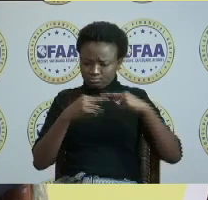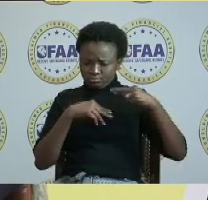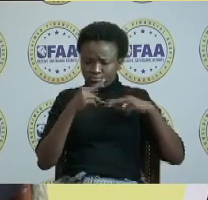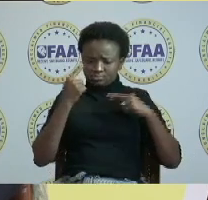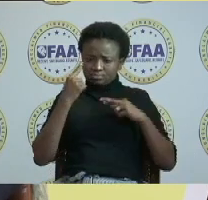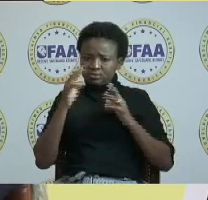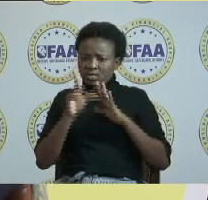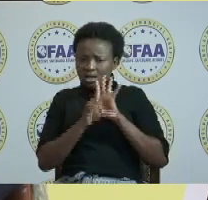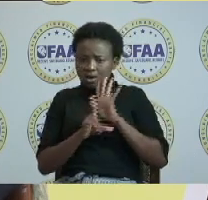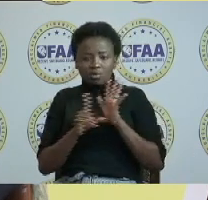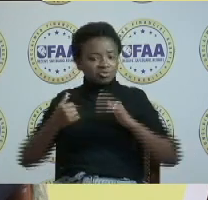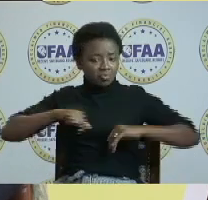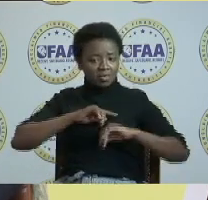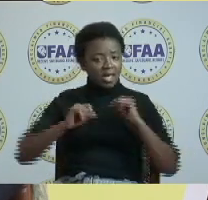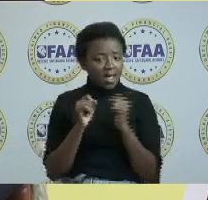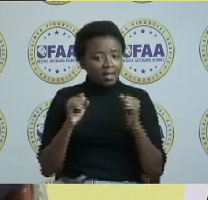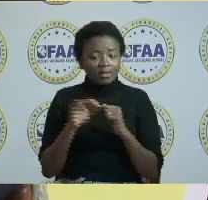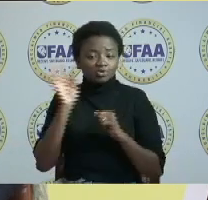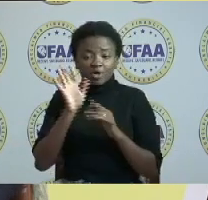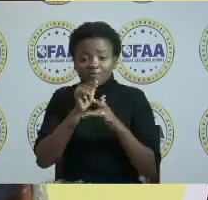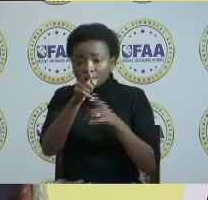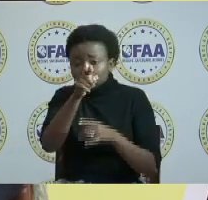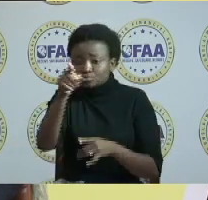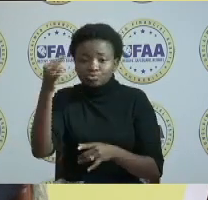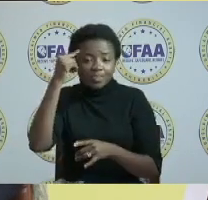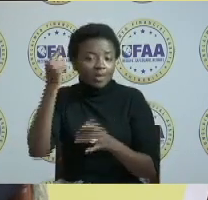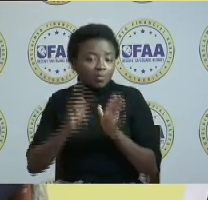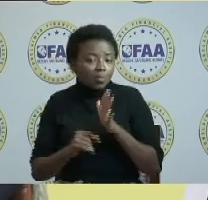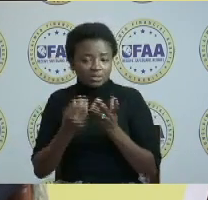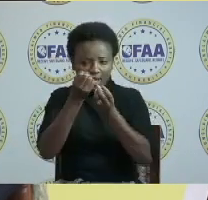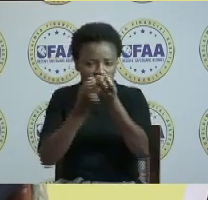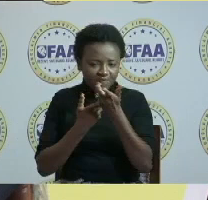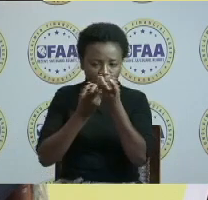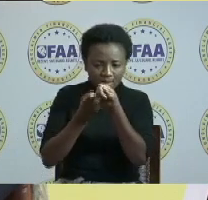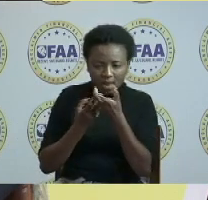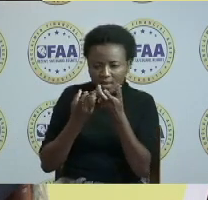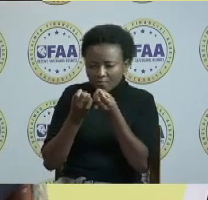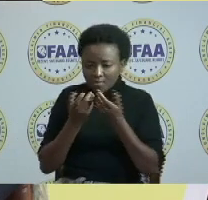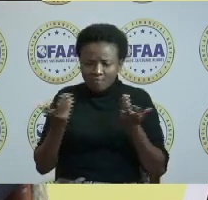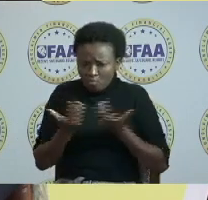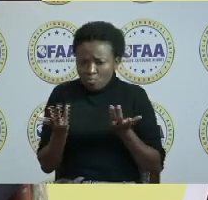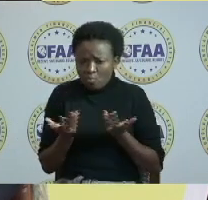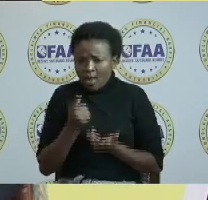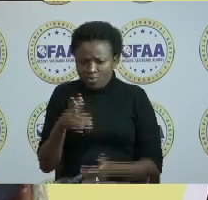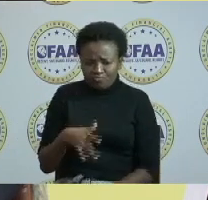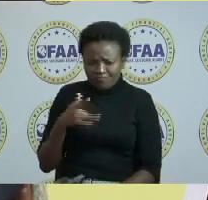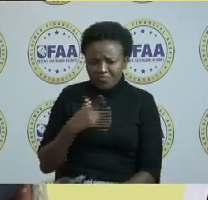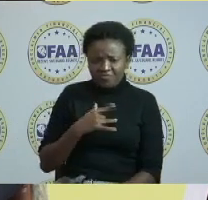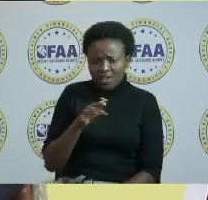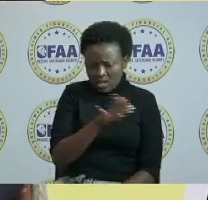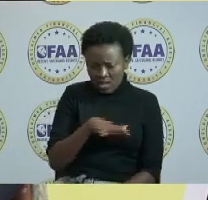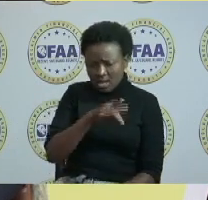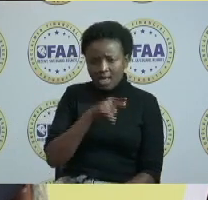we'll be happy to hear from you holders, given that you go through this law, what are some of the areas you feel we could look